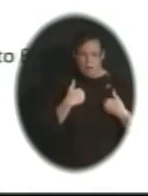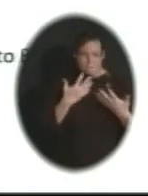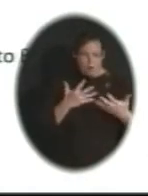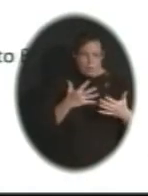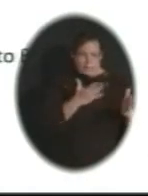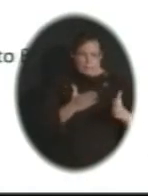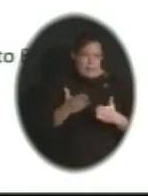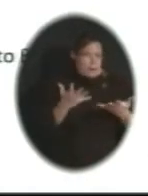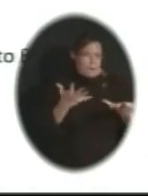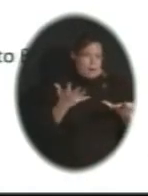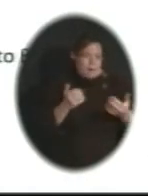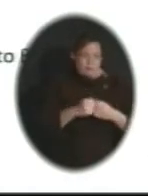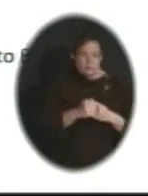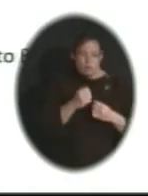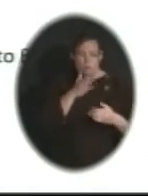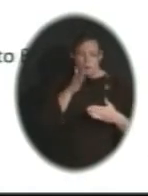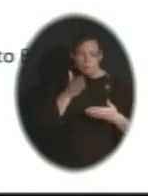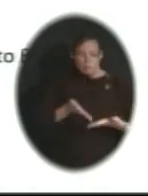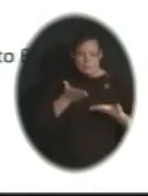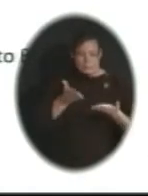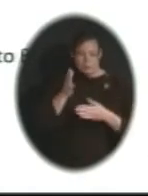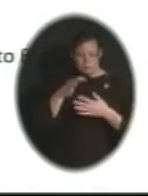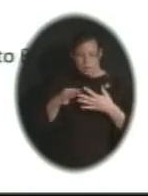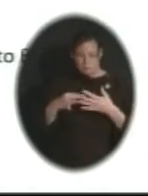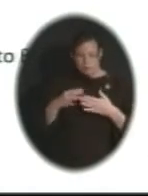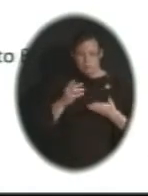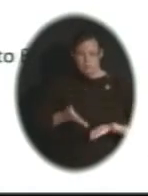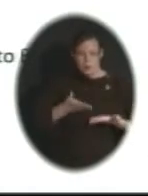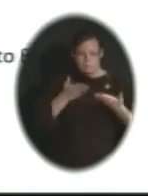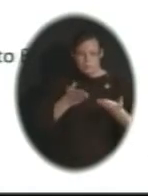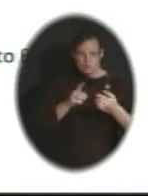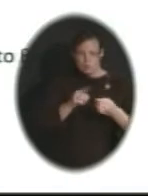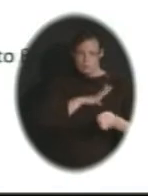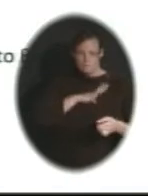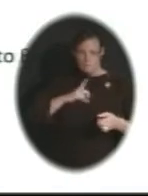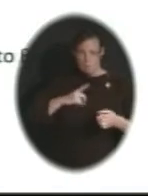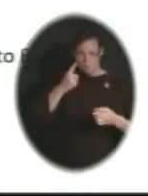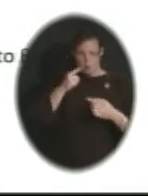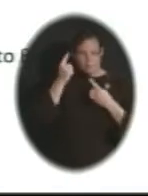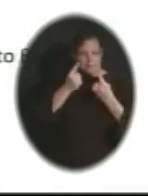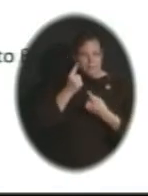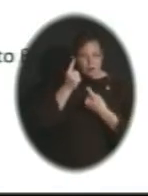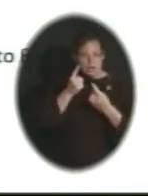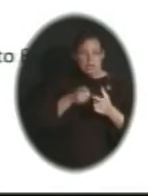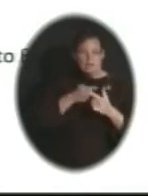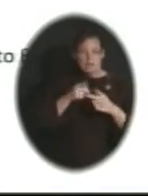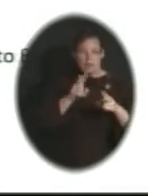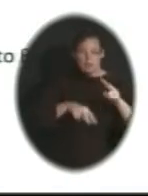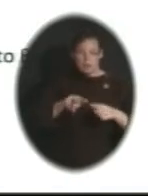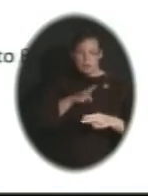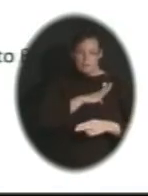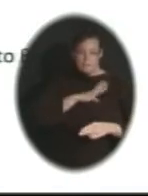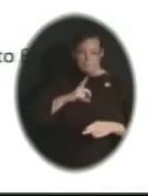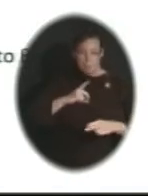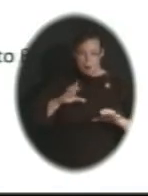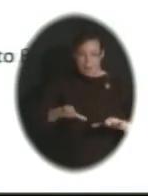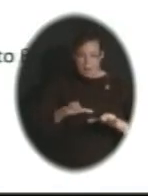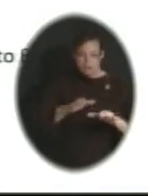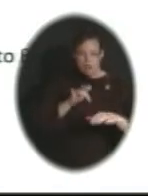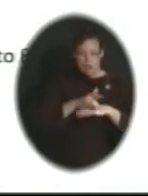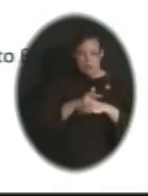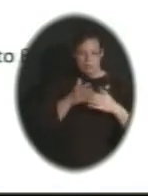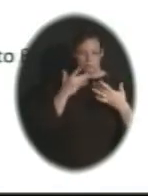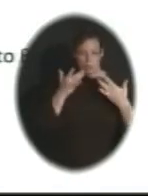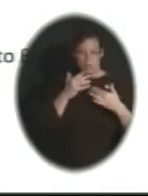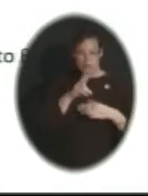that. We'll present those options and recommendations to the Board of Education for consideration, and then looking at board action early spring